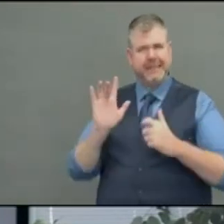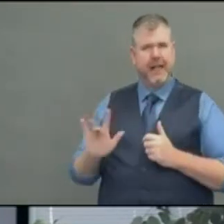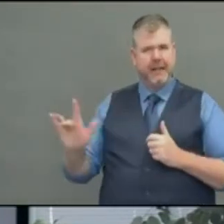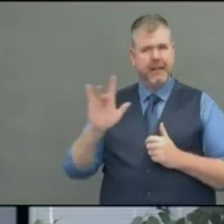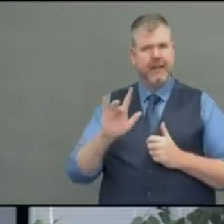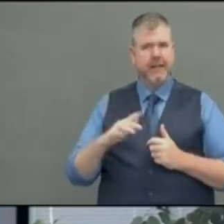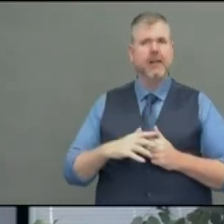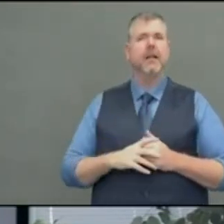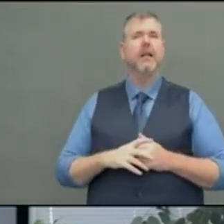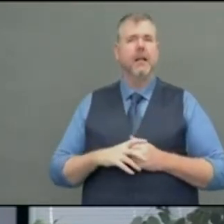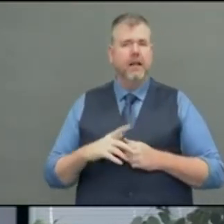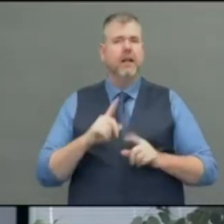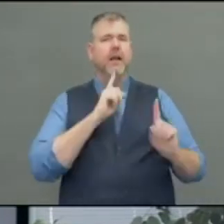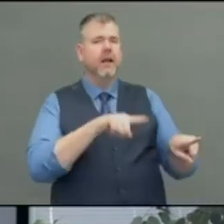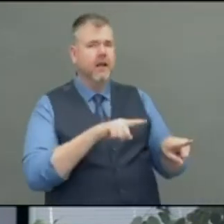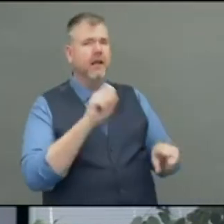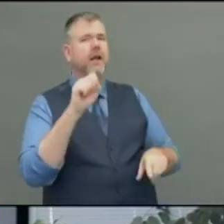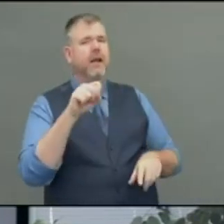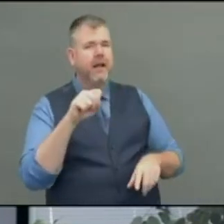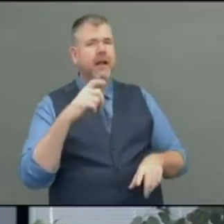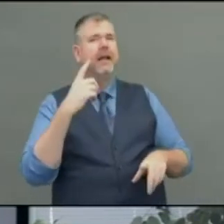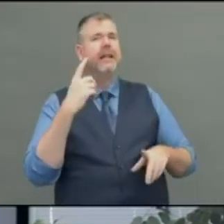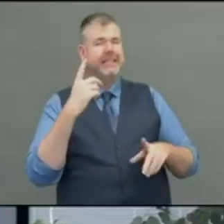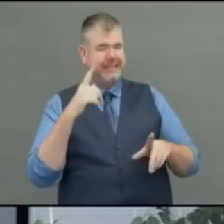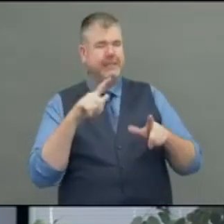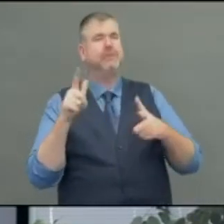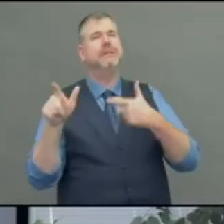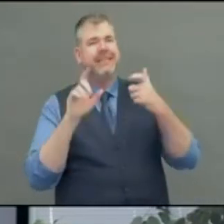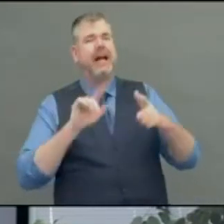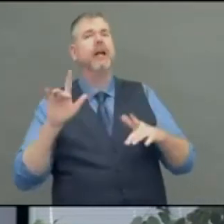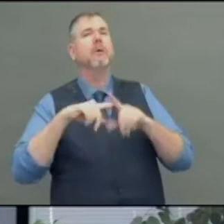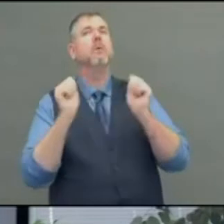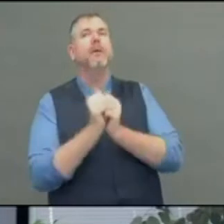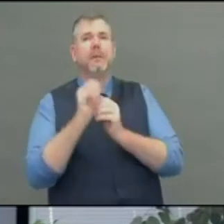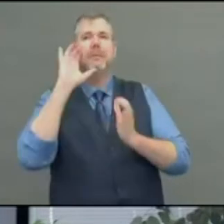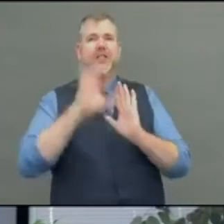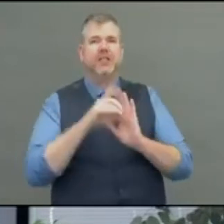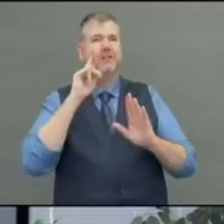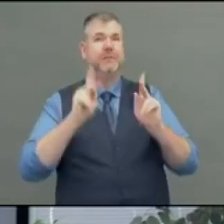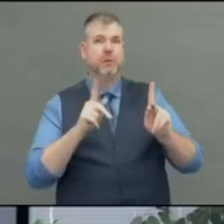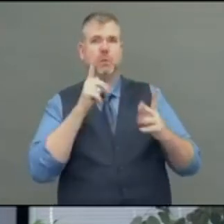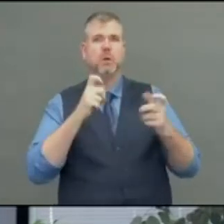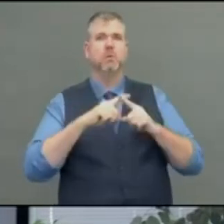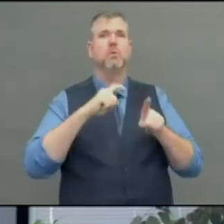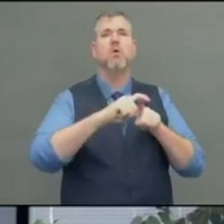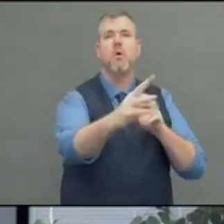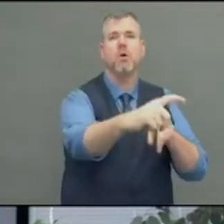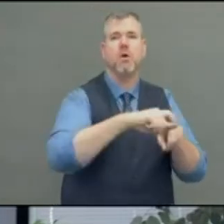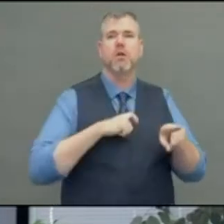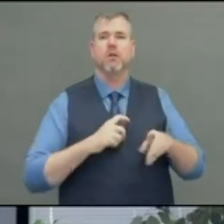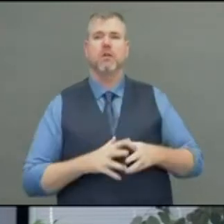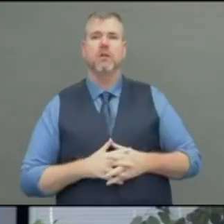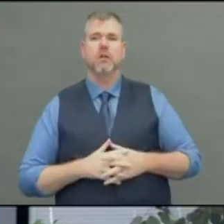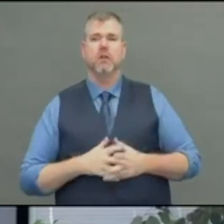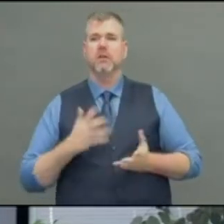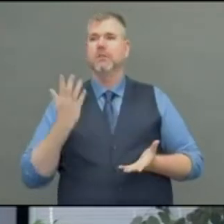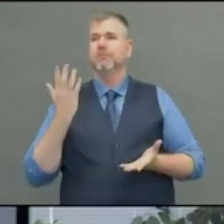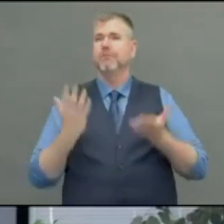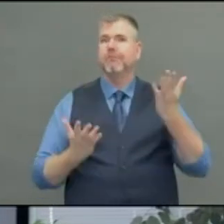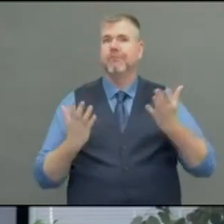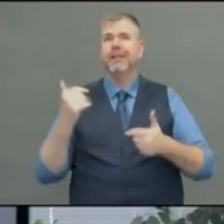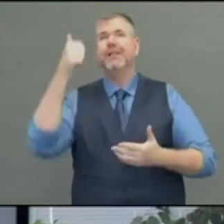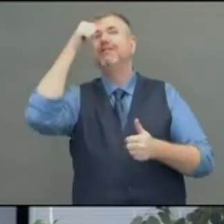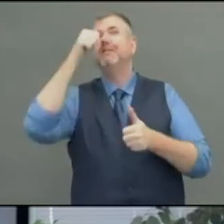people that have a hard time remembering. Because, if you think about it, maybe they just remember your face if they're getting to a point